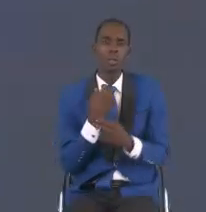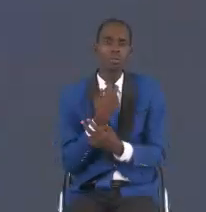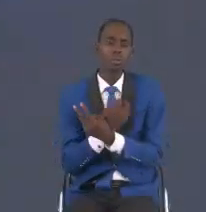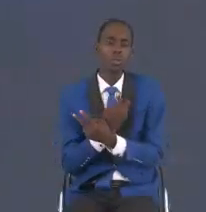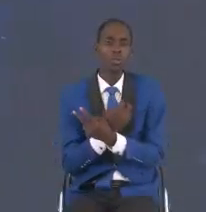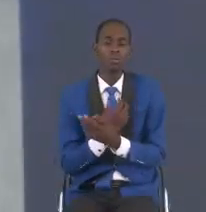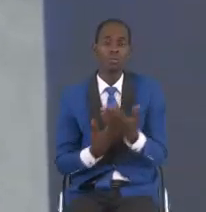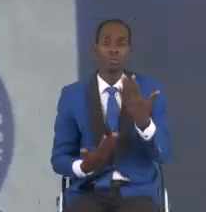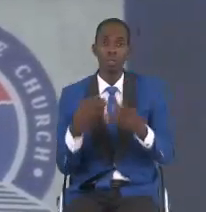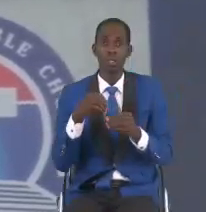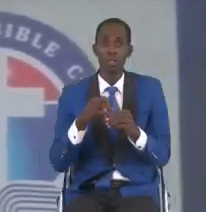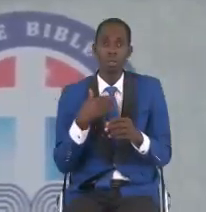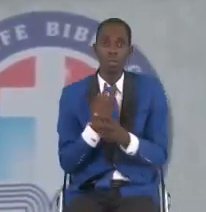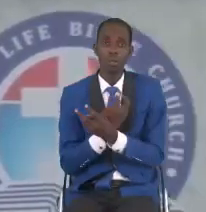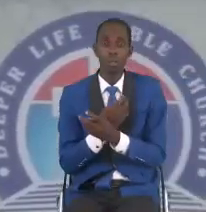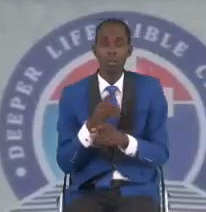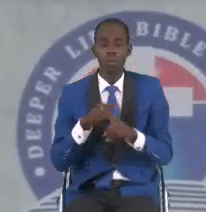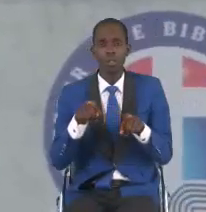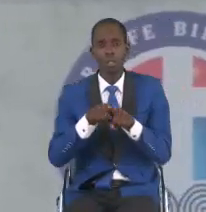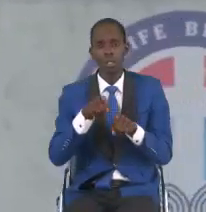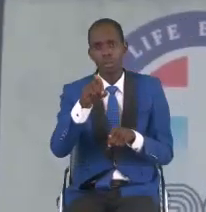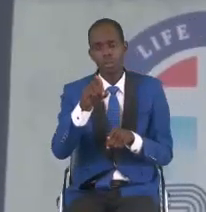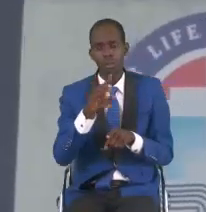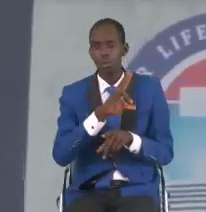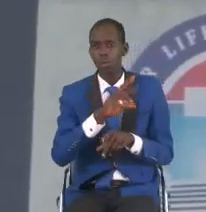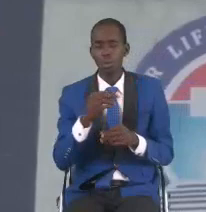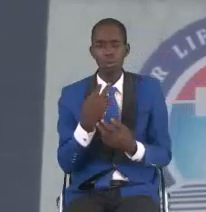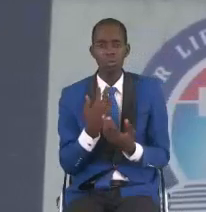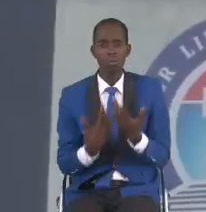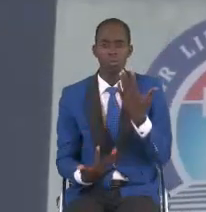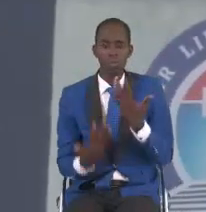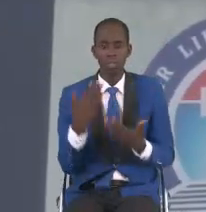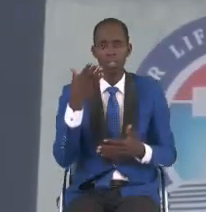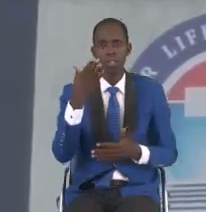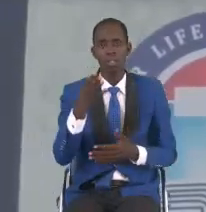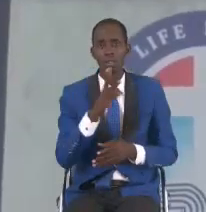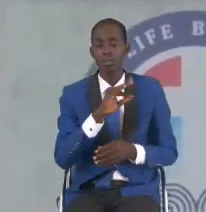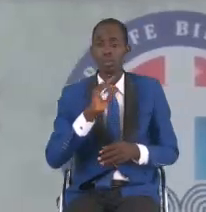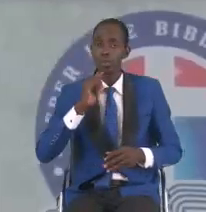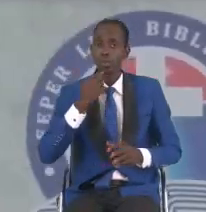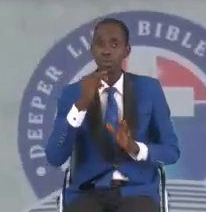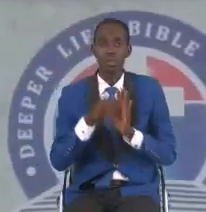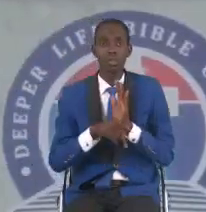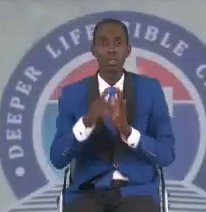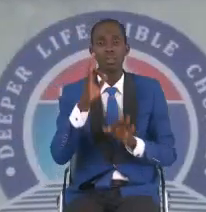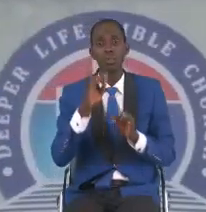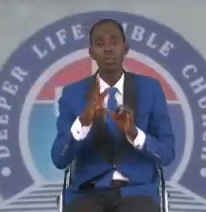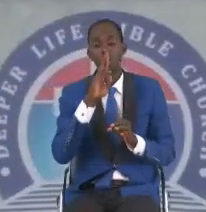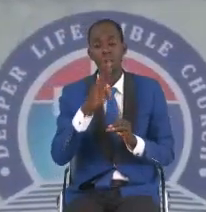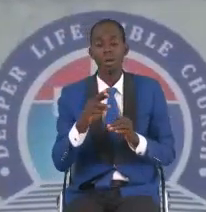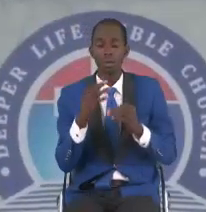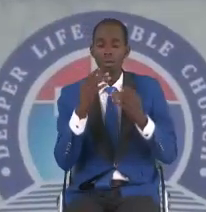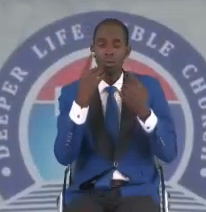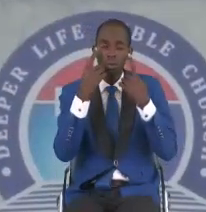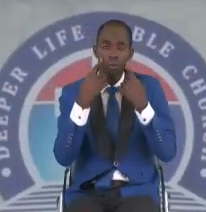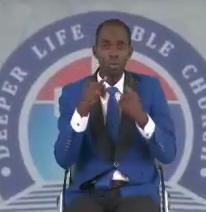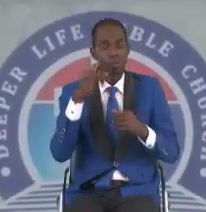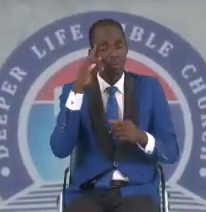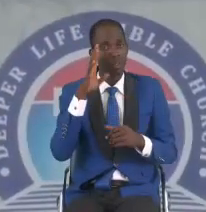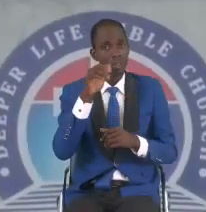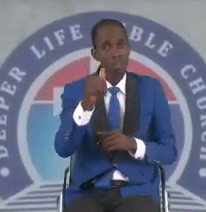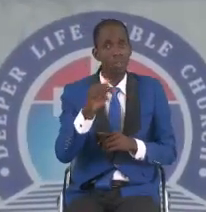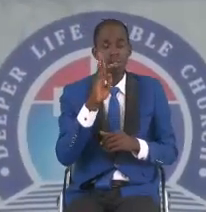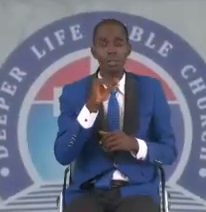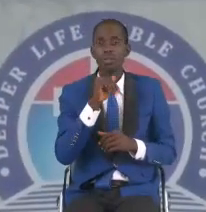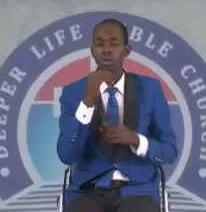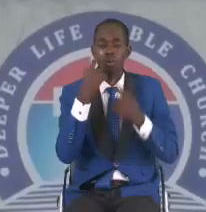If there's no fire there, if there's no fervency there, if you're weeping for yourself and not weeping for the